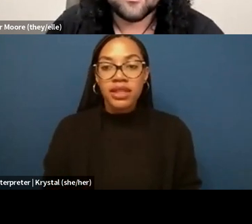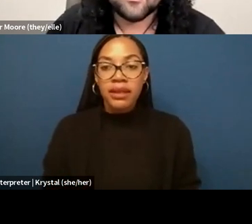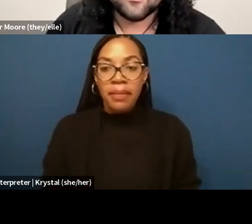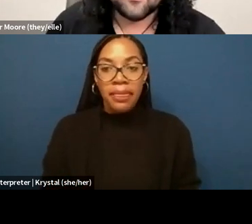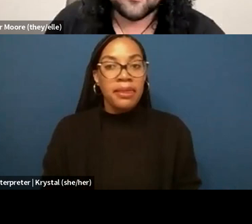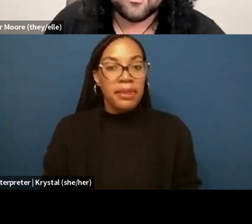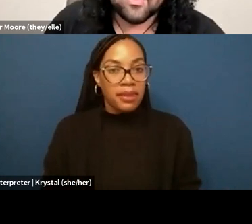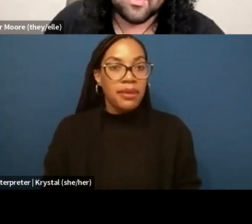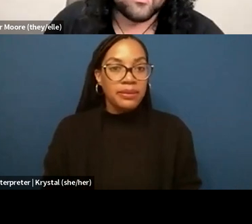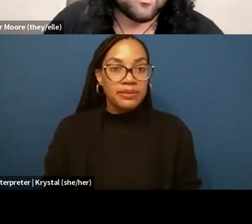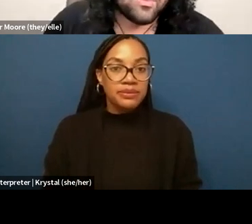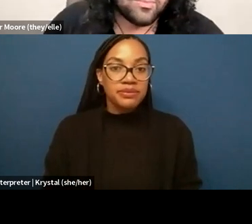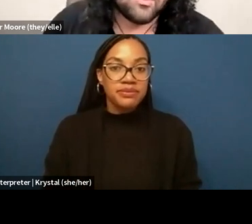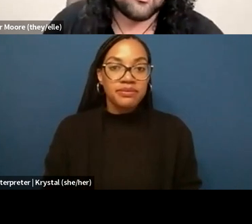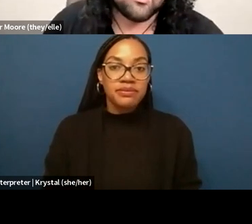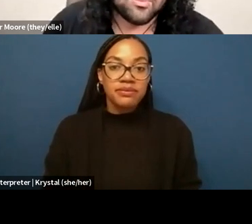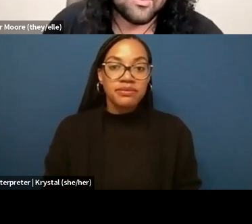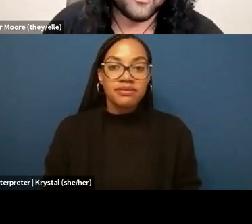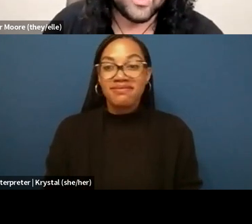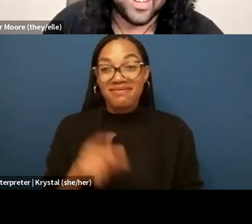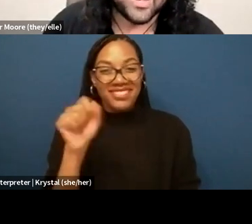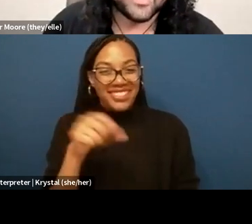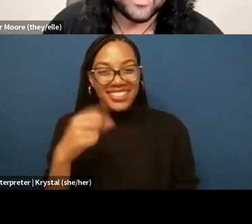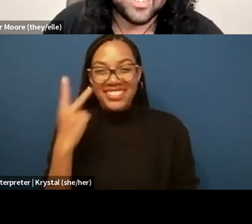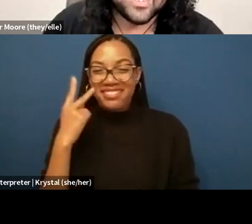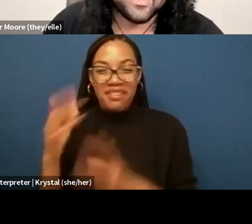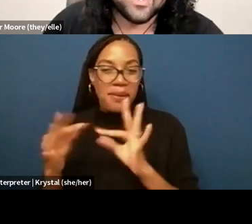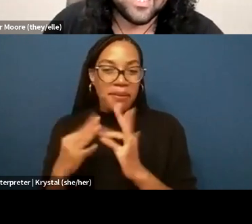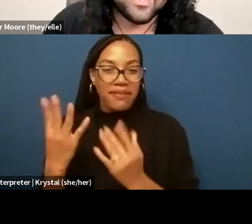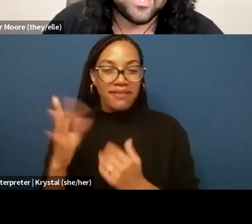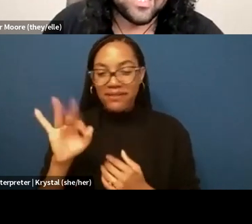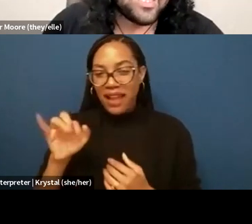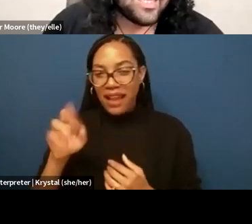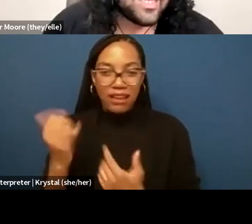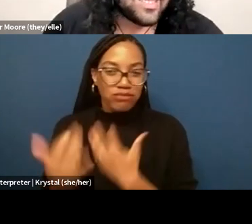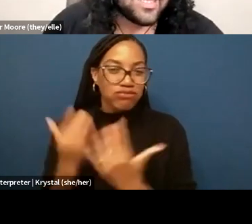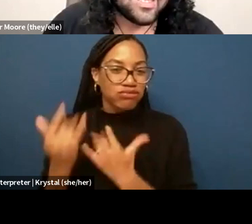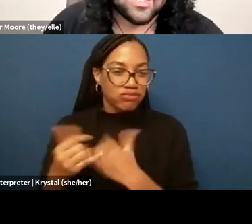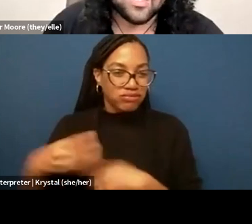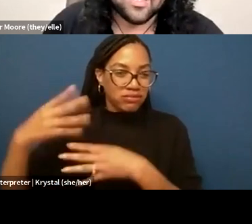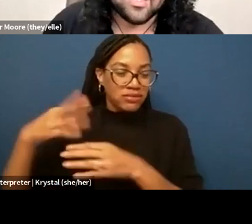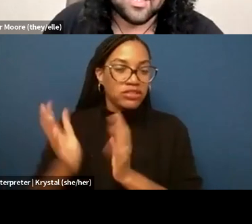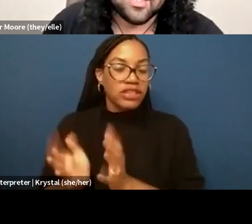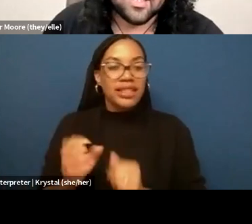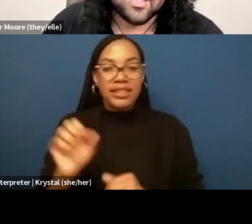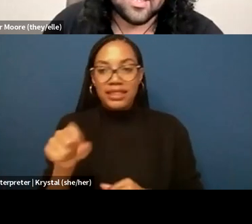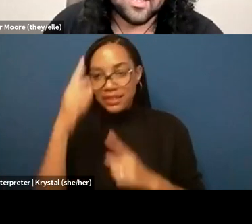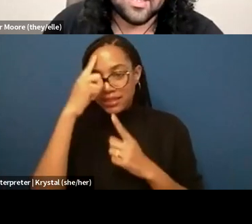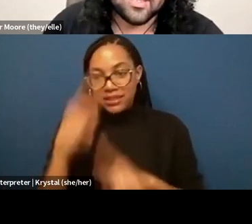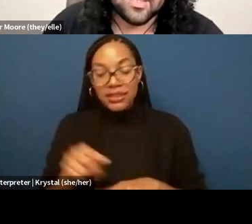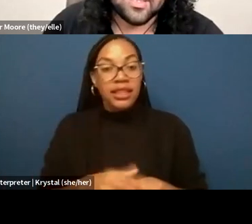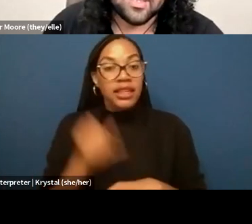Thank you. And yes, fire. And with that, I would like to ask if people are so moved,